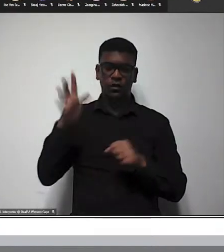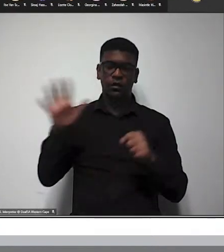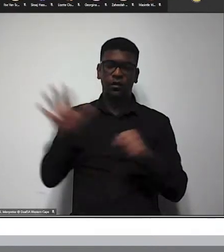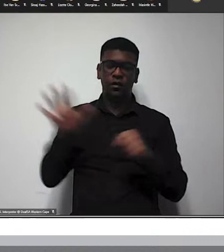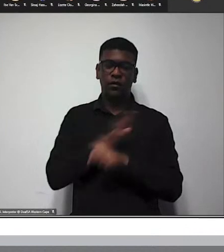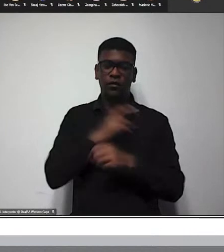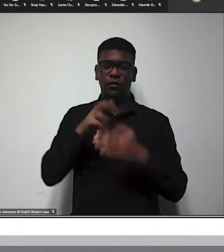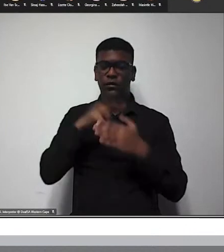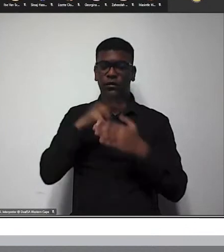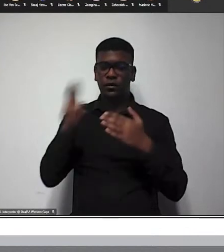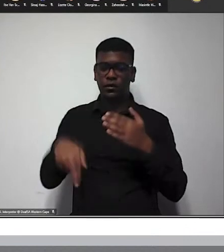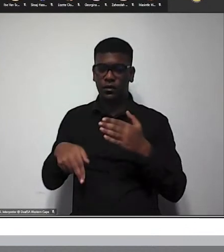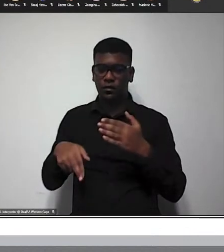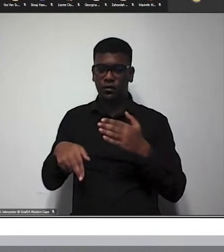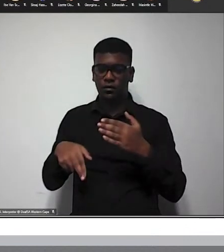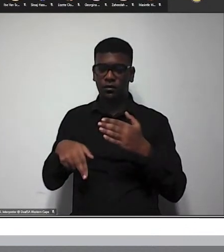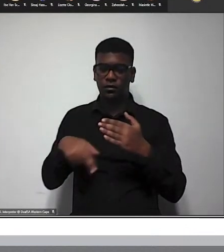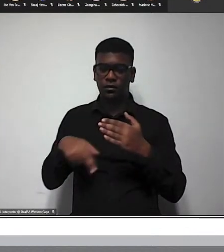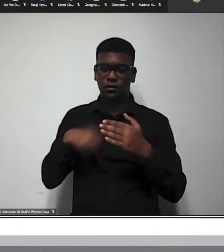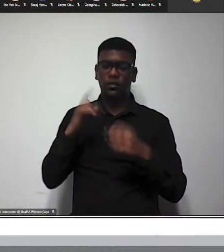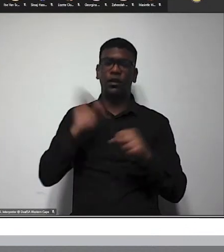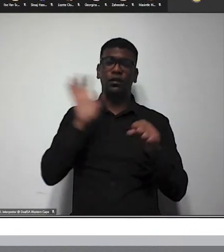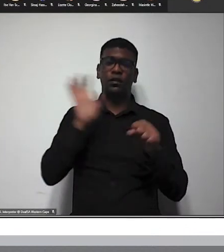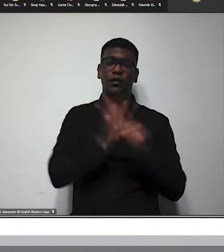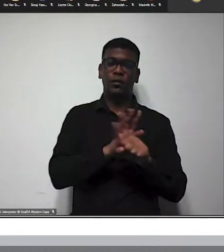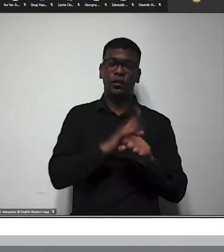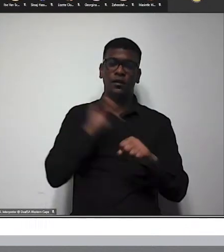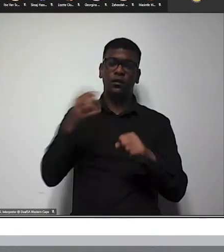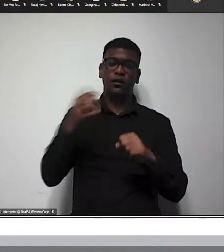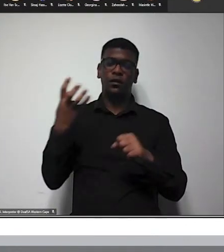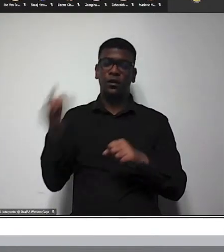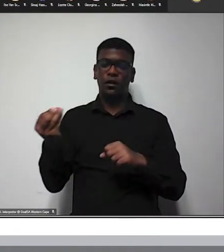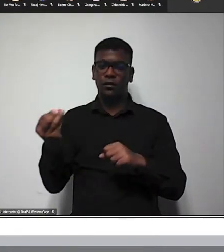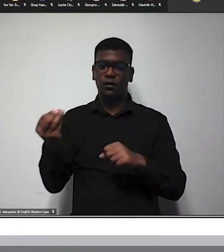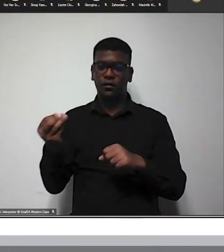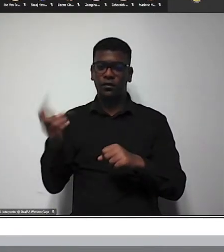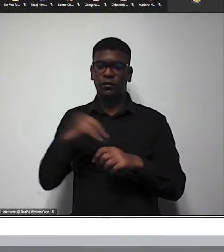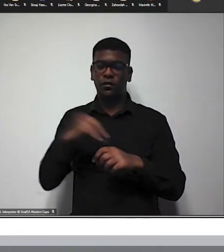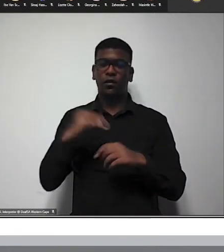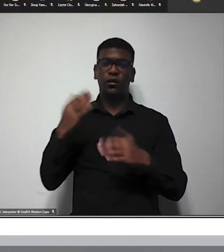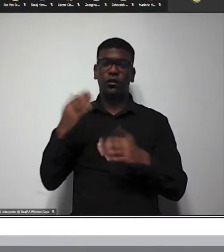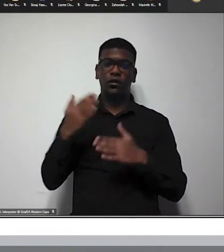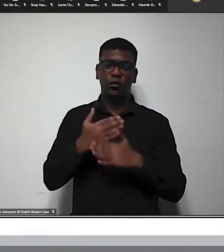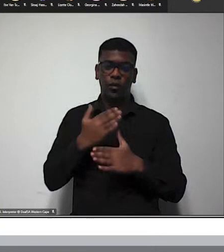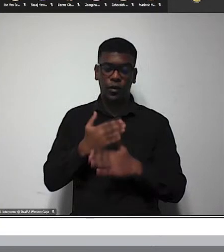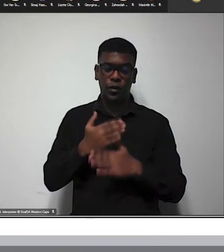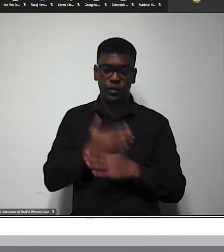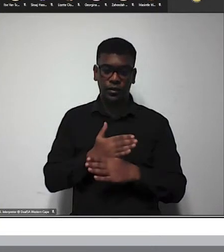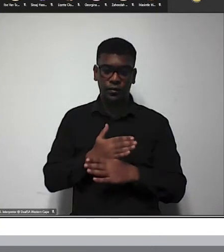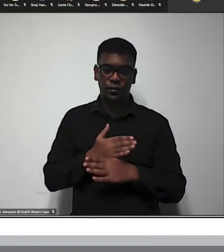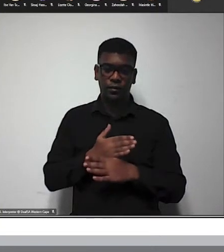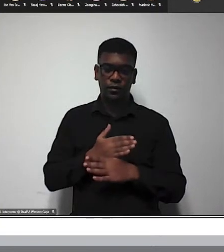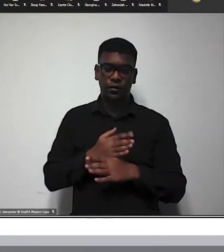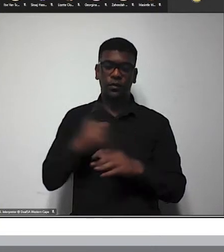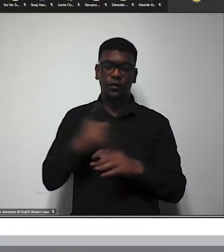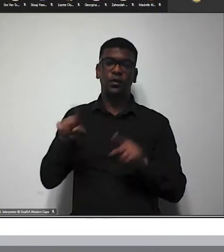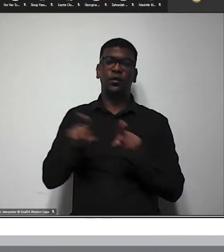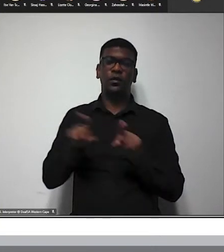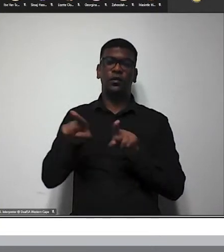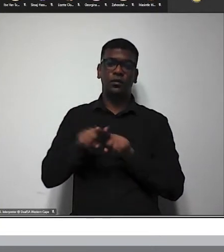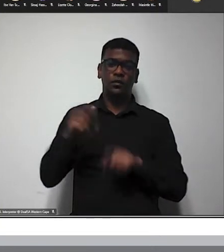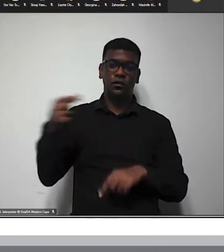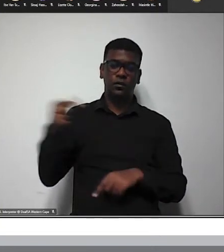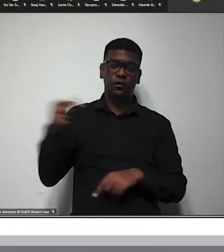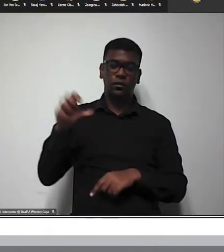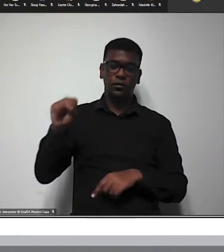and particularly the impact that will have on employment. Then GSP, I'm